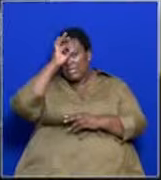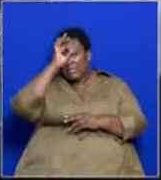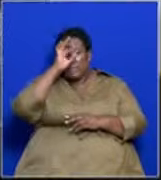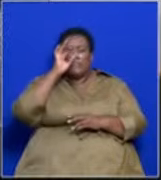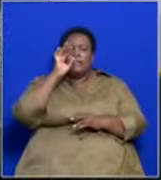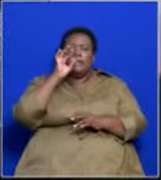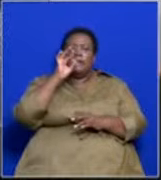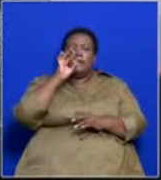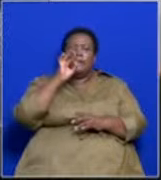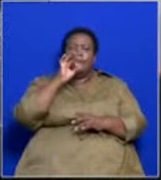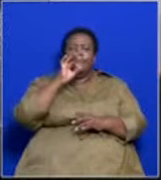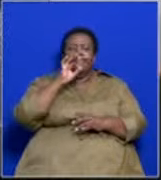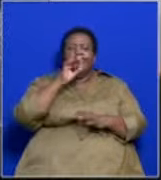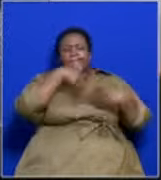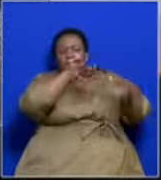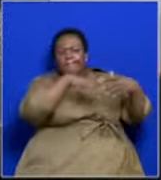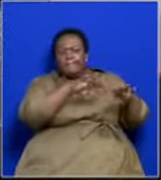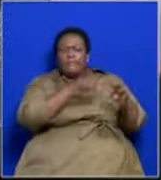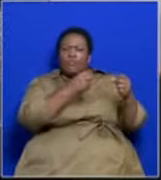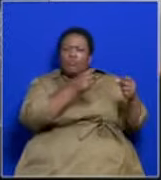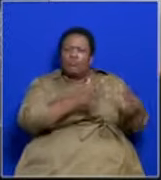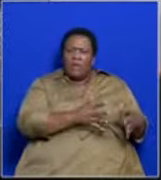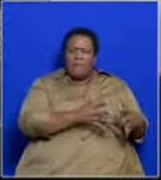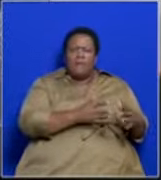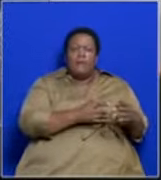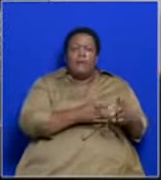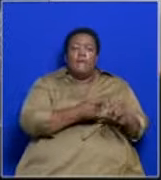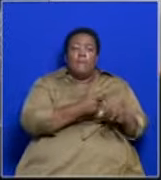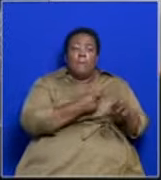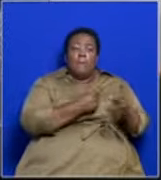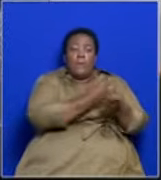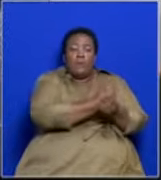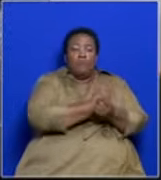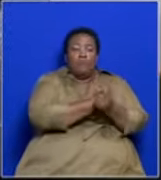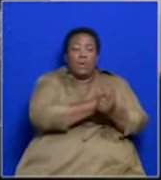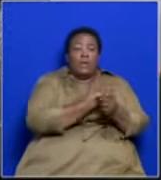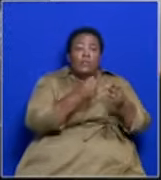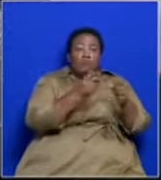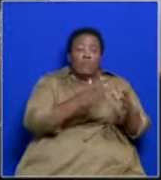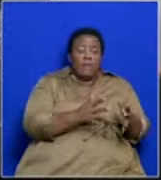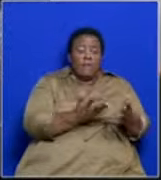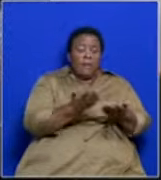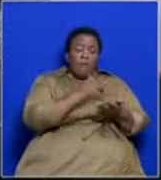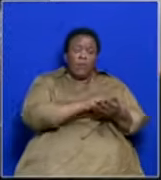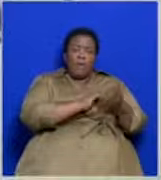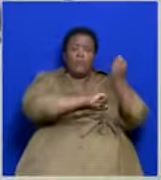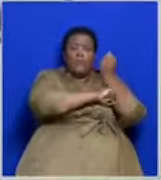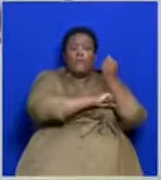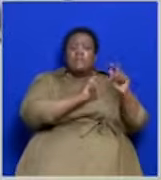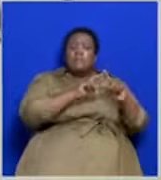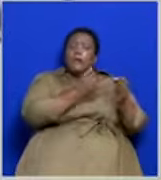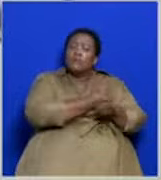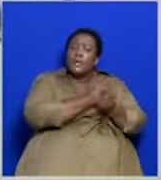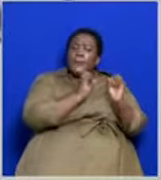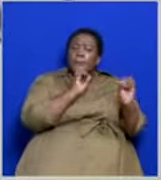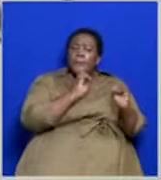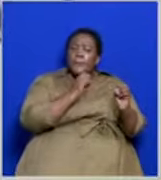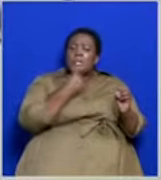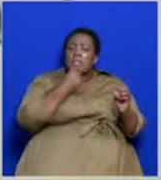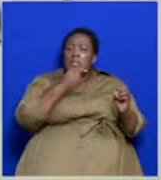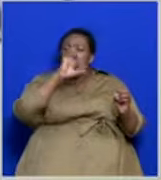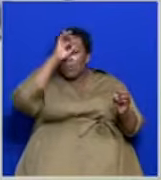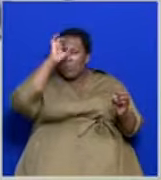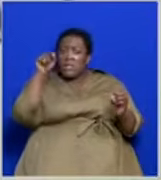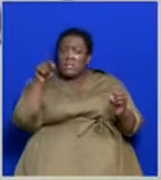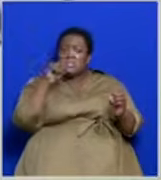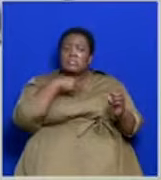When my driver reached my office without the truck, and informed me that the officer chased him away and